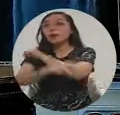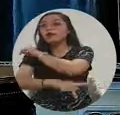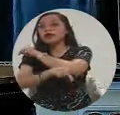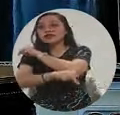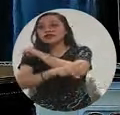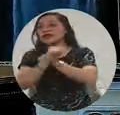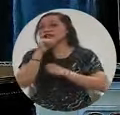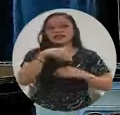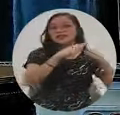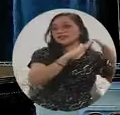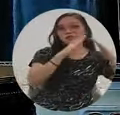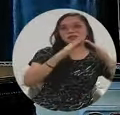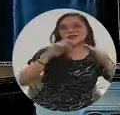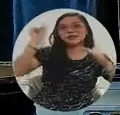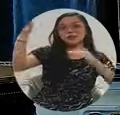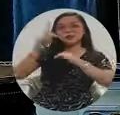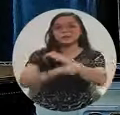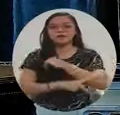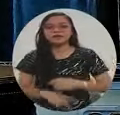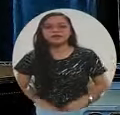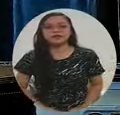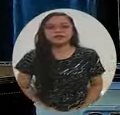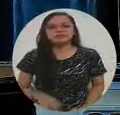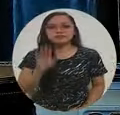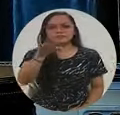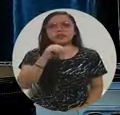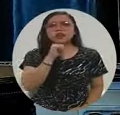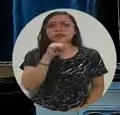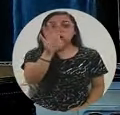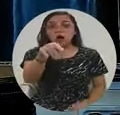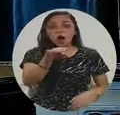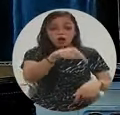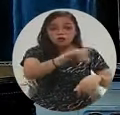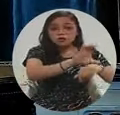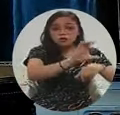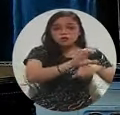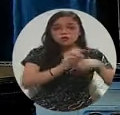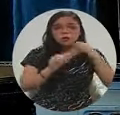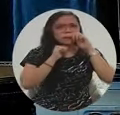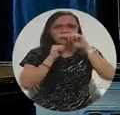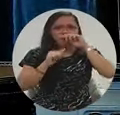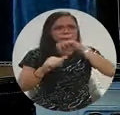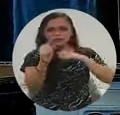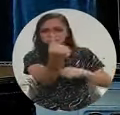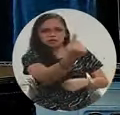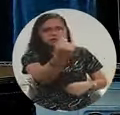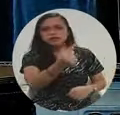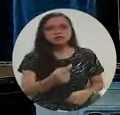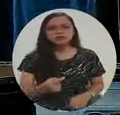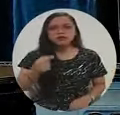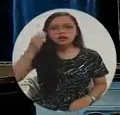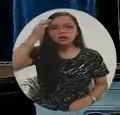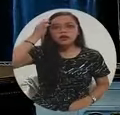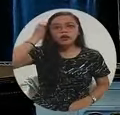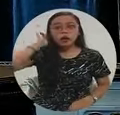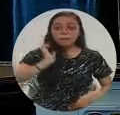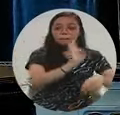attain my goal. Remember, you're not alone in the ministry. You're not alone in the business. You have a big